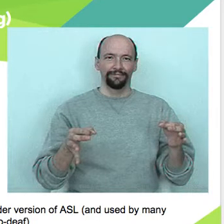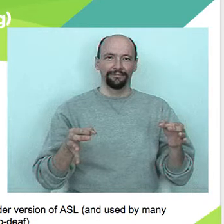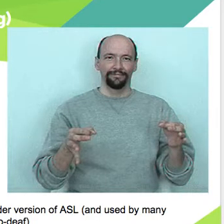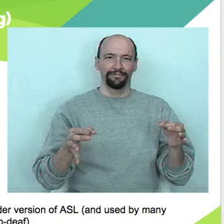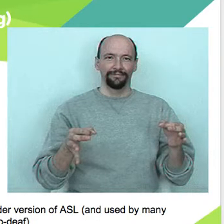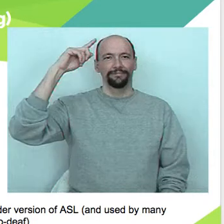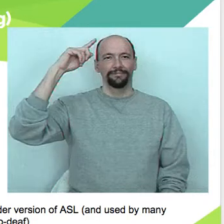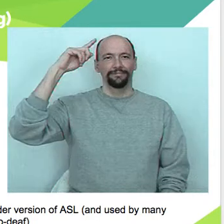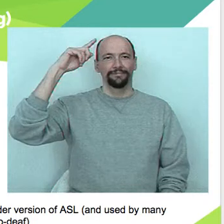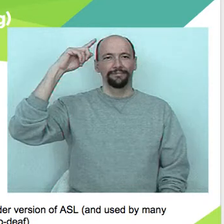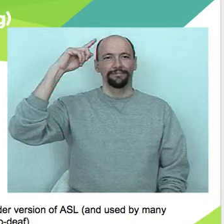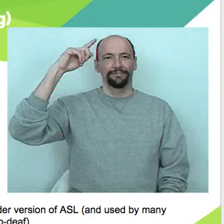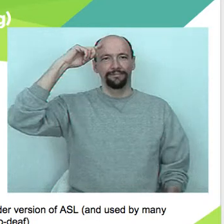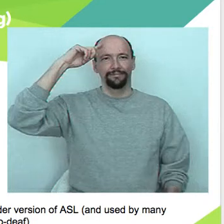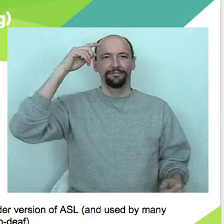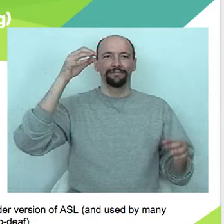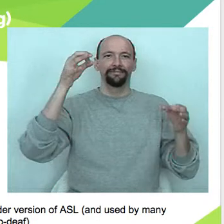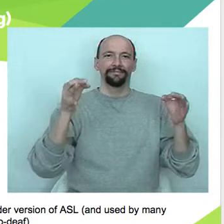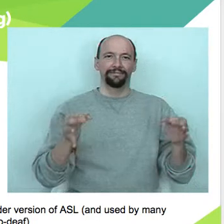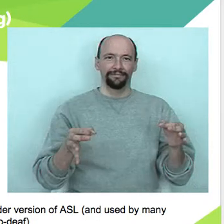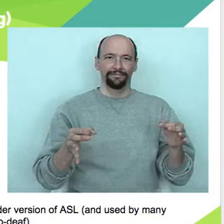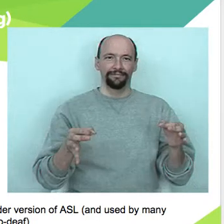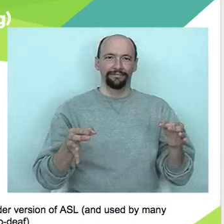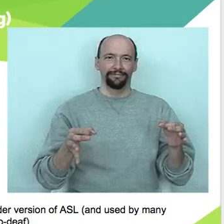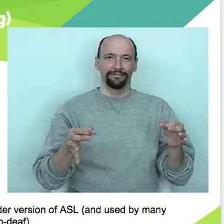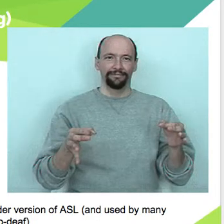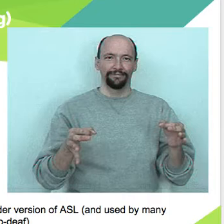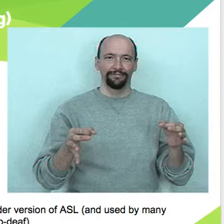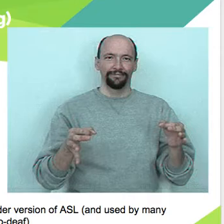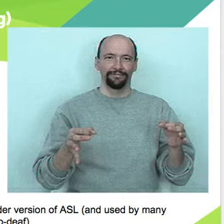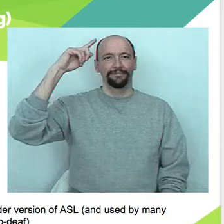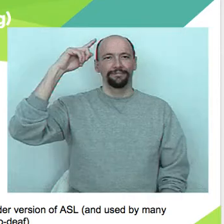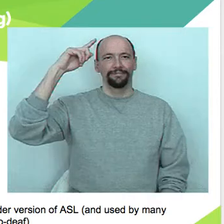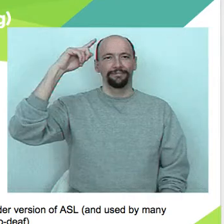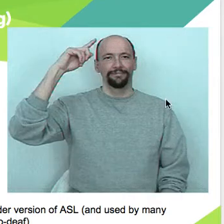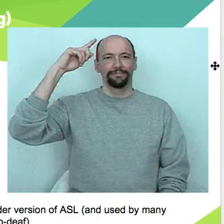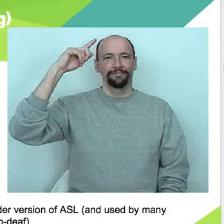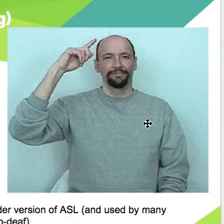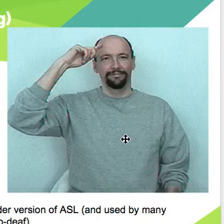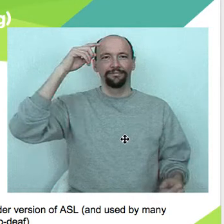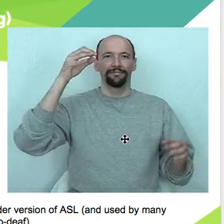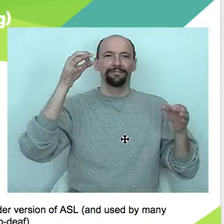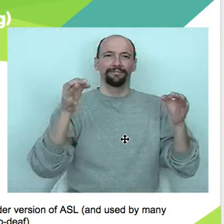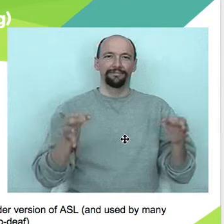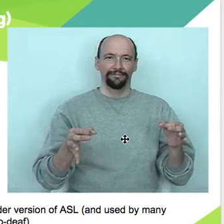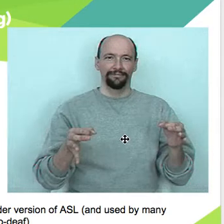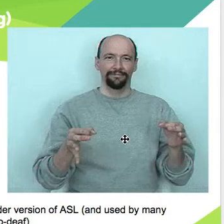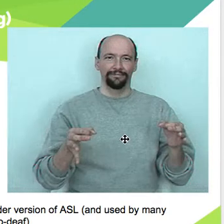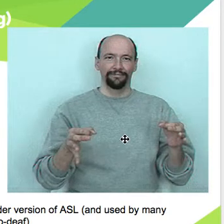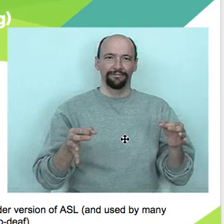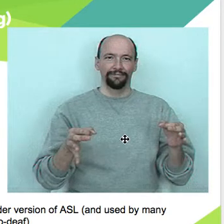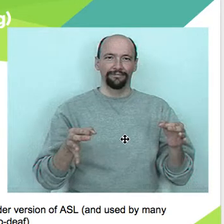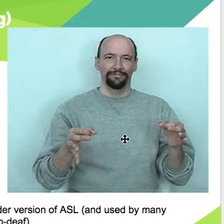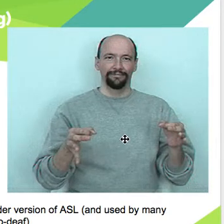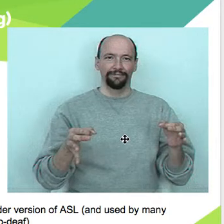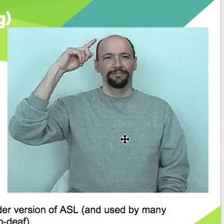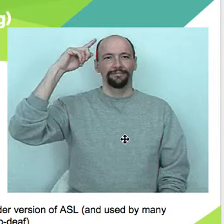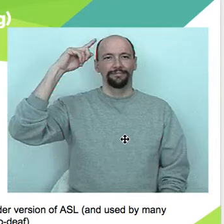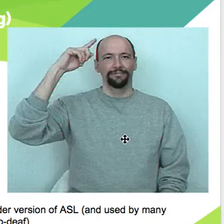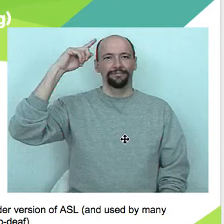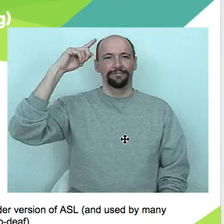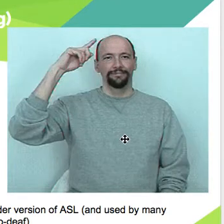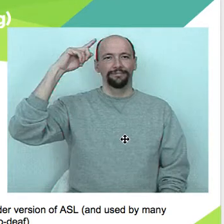so um you know for some of the the words like this is the older version of asl um